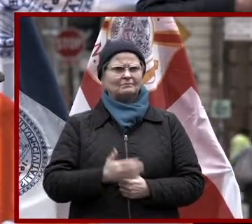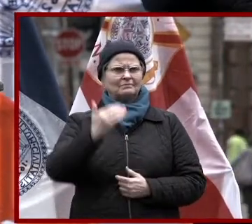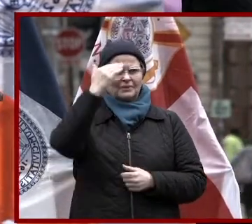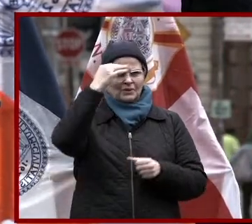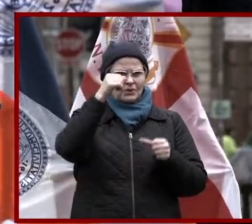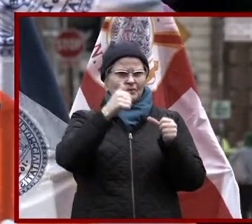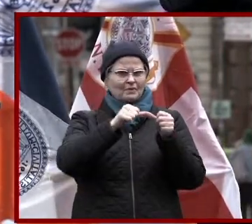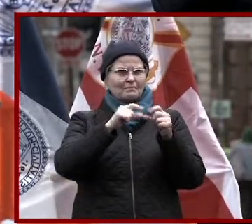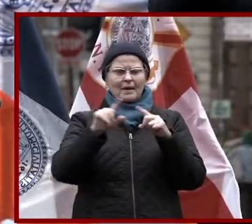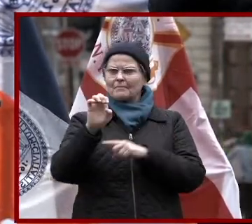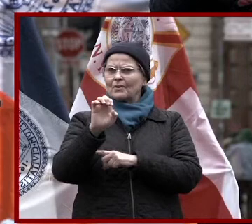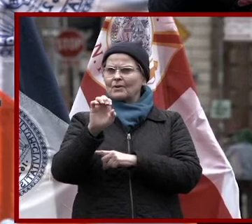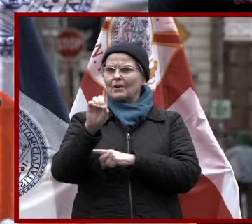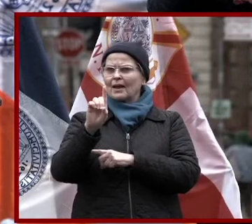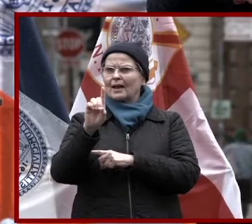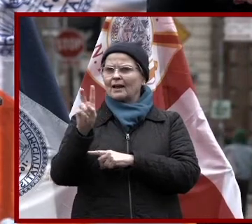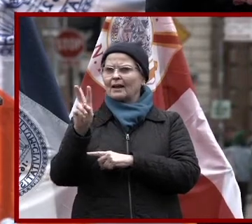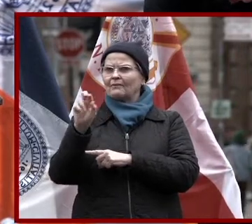the name of Ed Vargas.